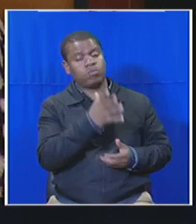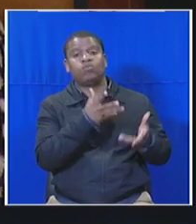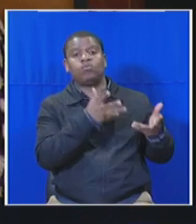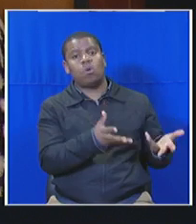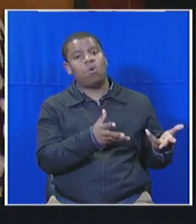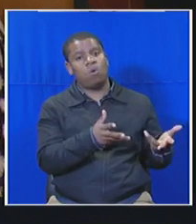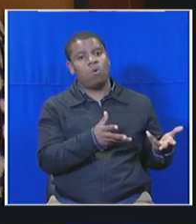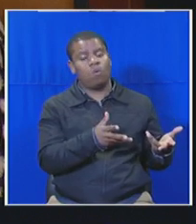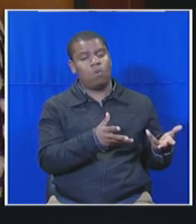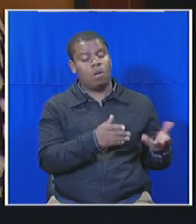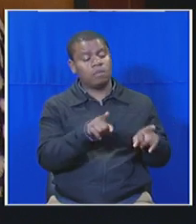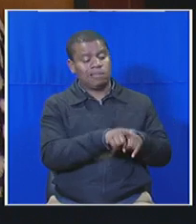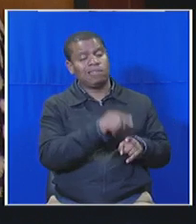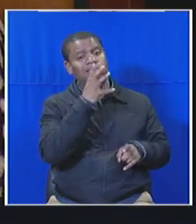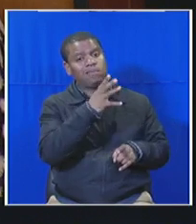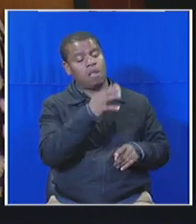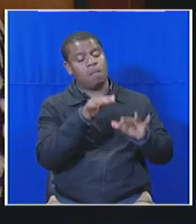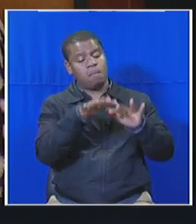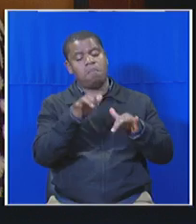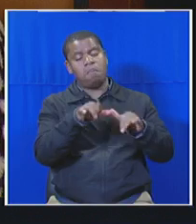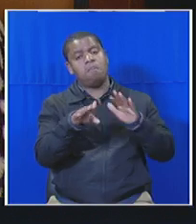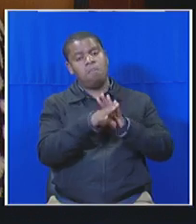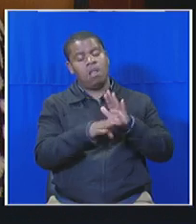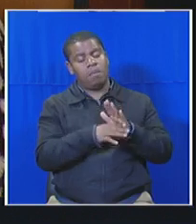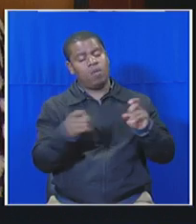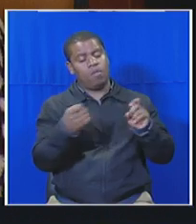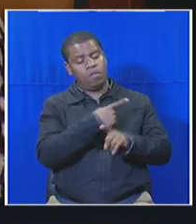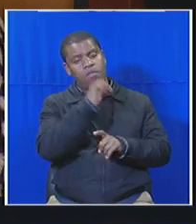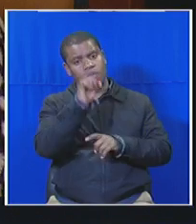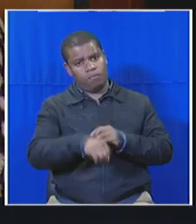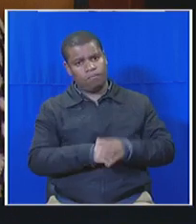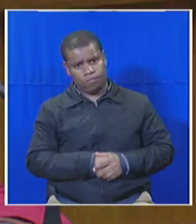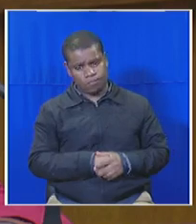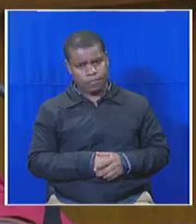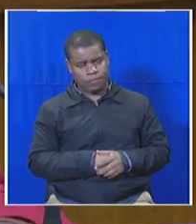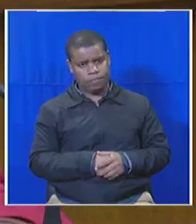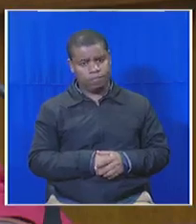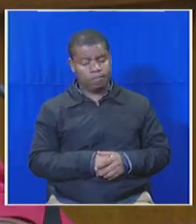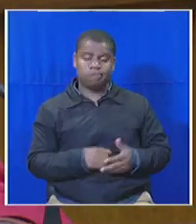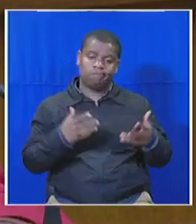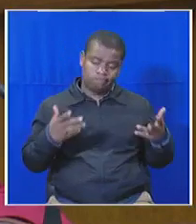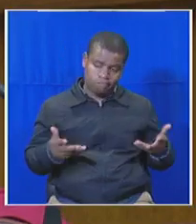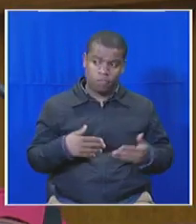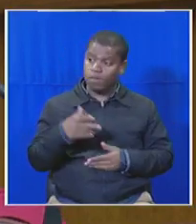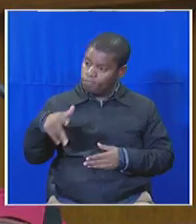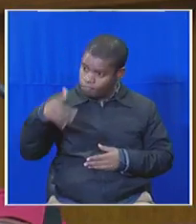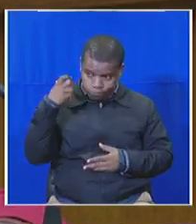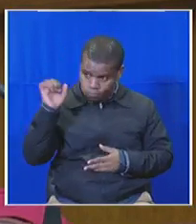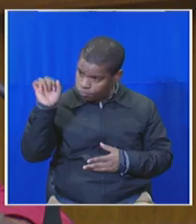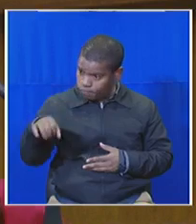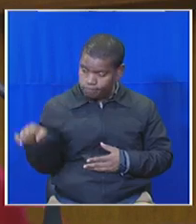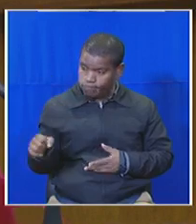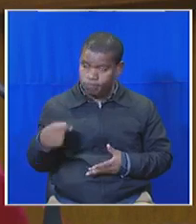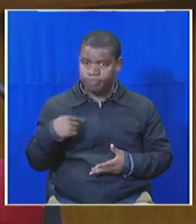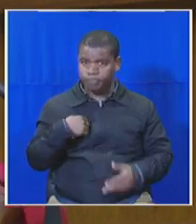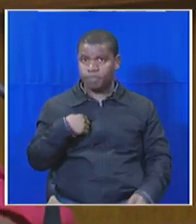in your statement is unparliamentary, and I'm asking you to withdraw. Well, sengizwile-ke. Cha.